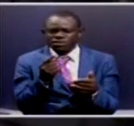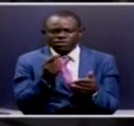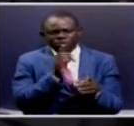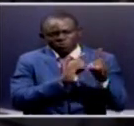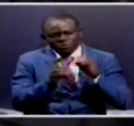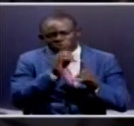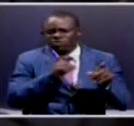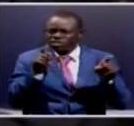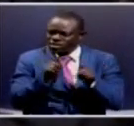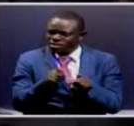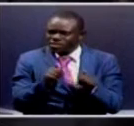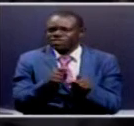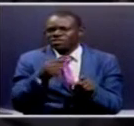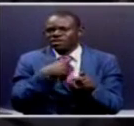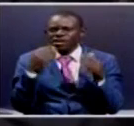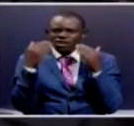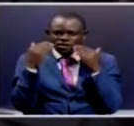Like Donald Trump said,